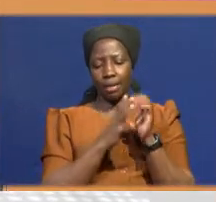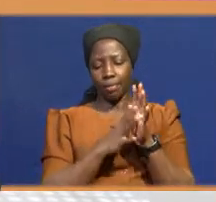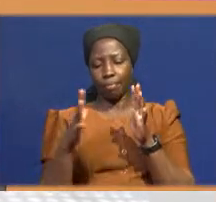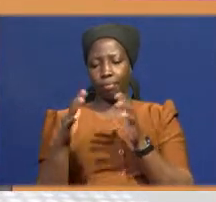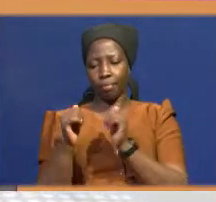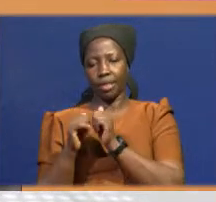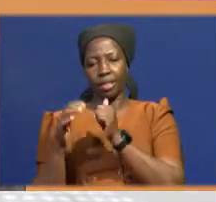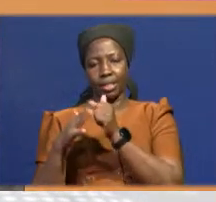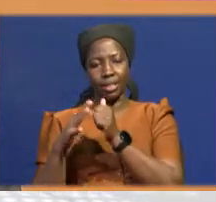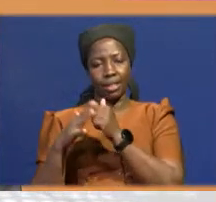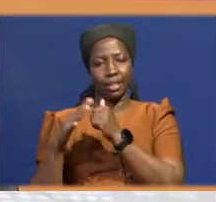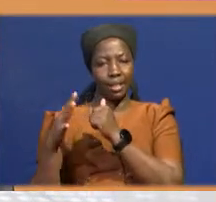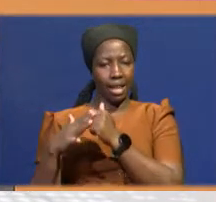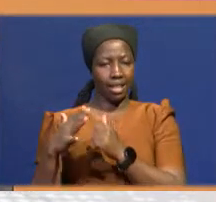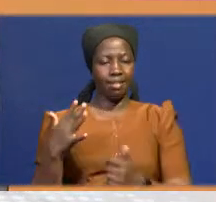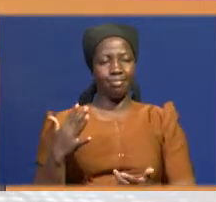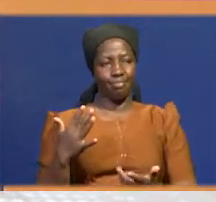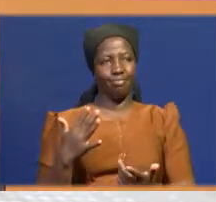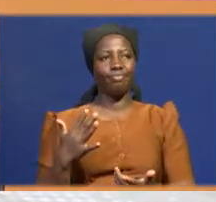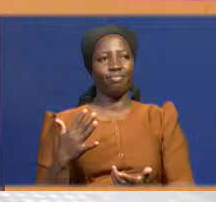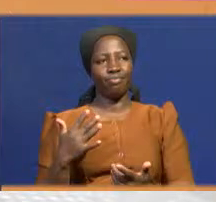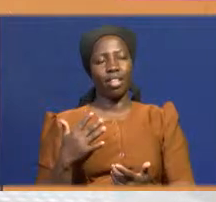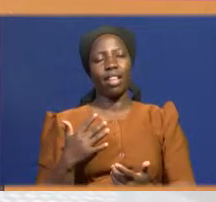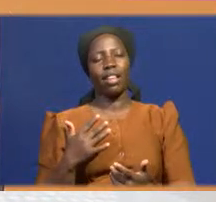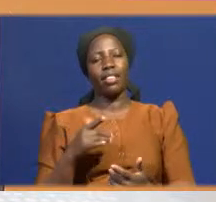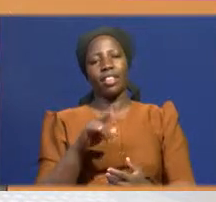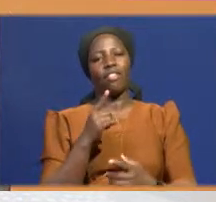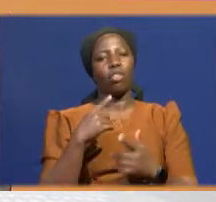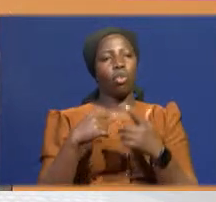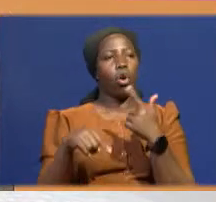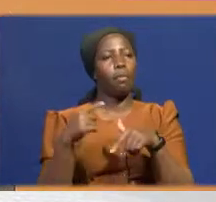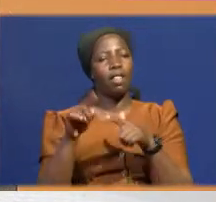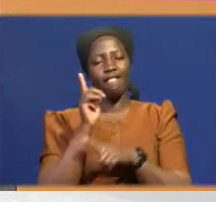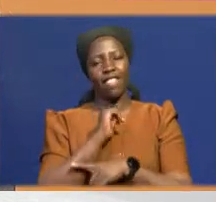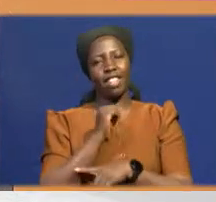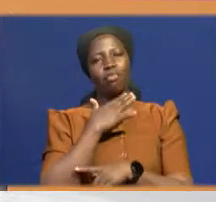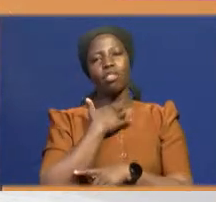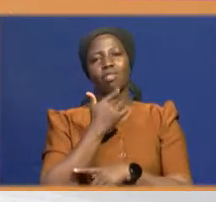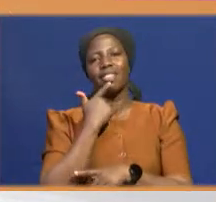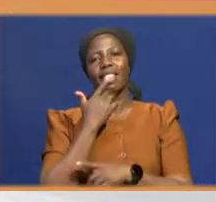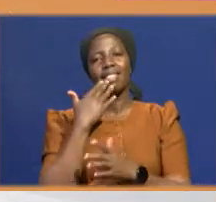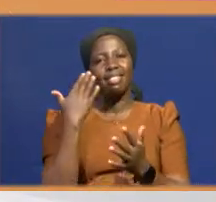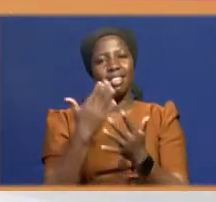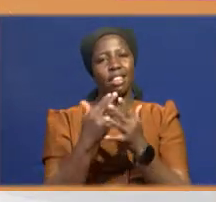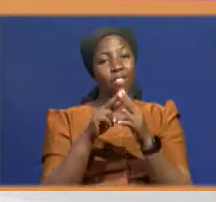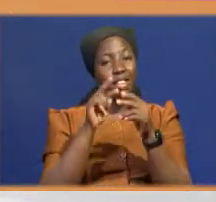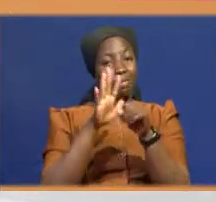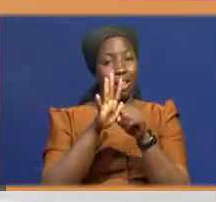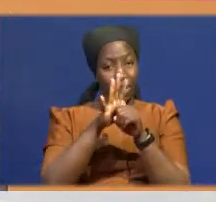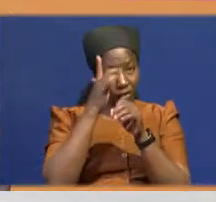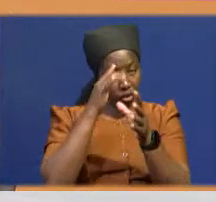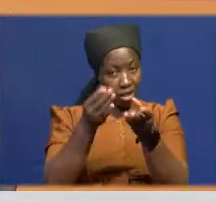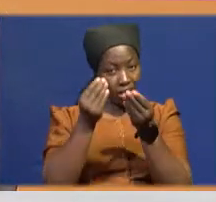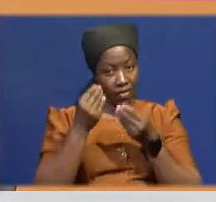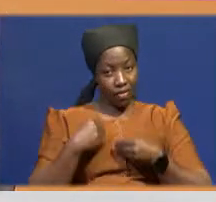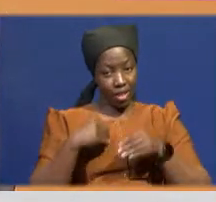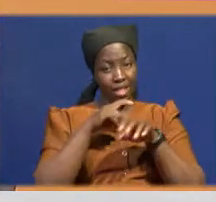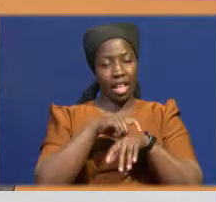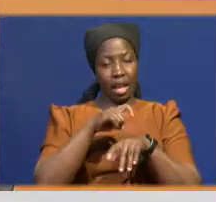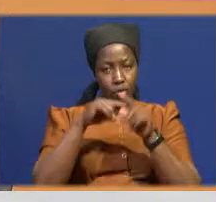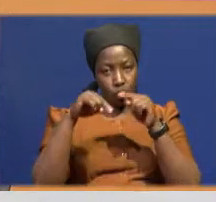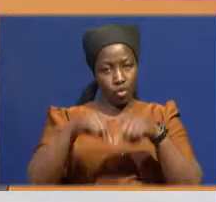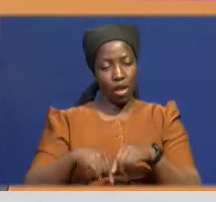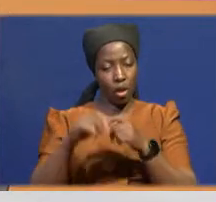1999, 2000, around that time. He's competed, and would like to say thank you very much for giving us this time today. And hope to see you down